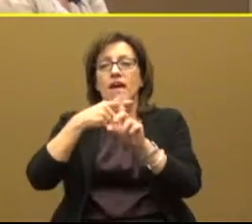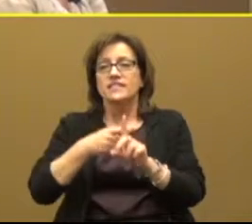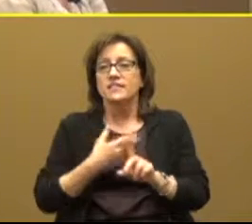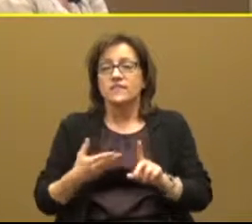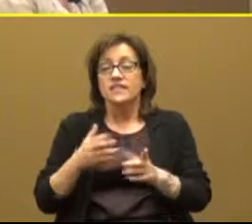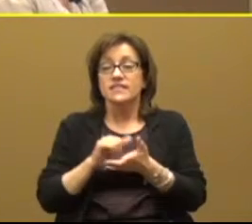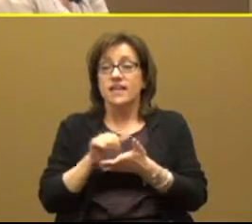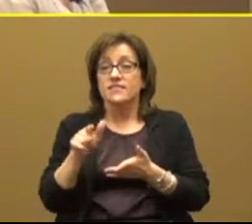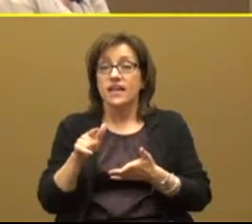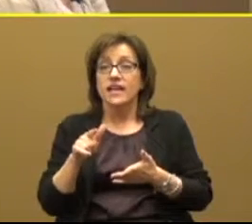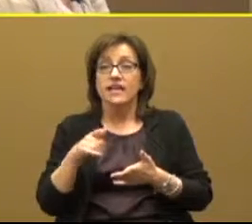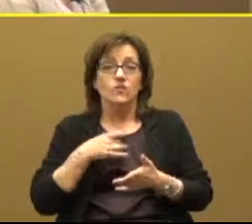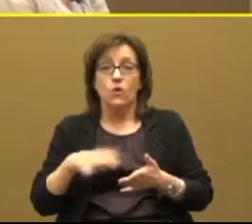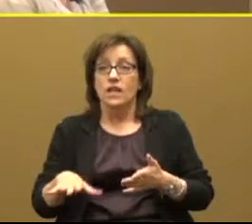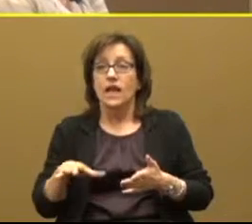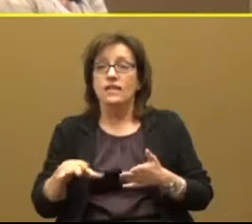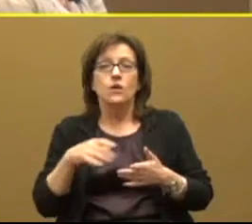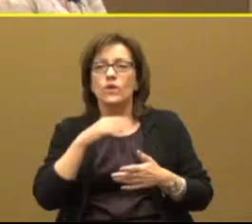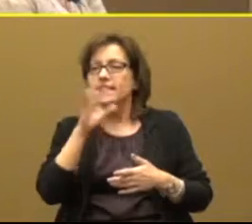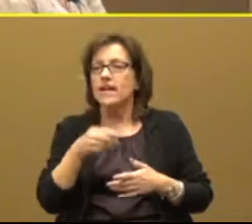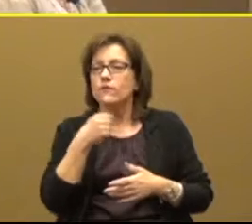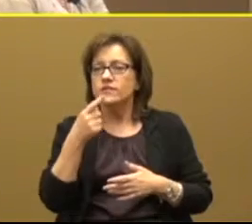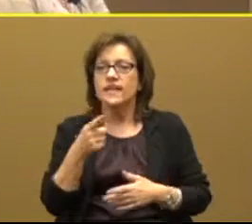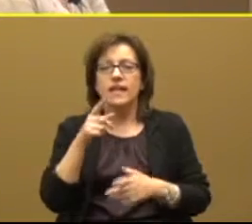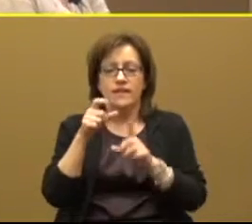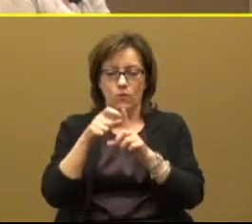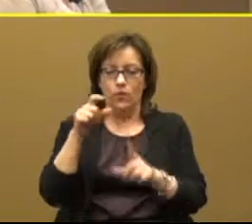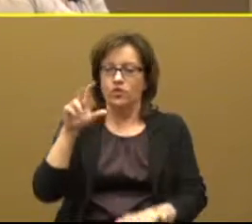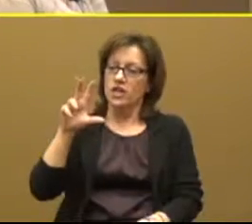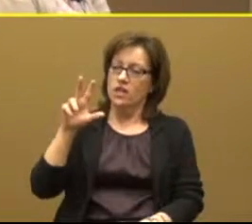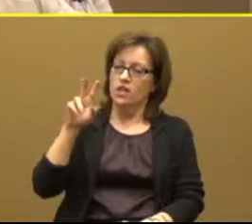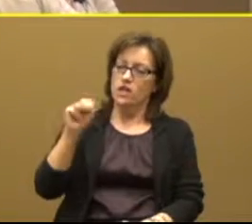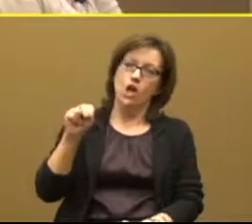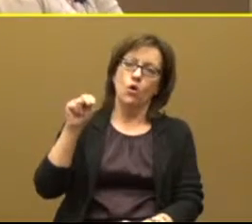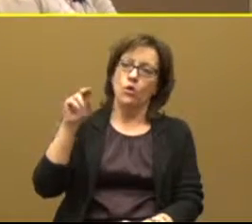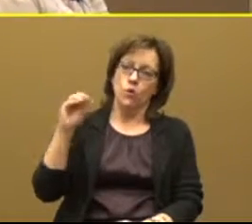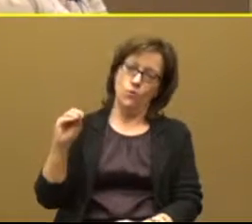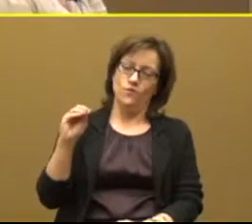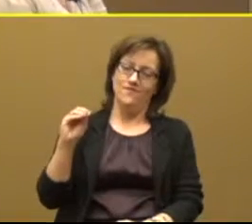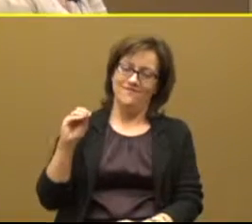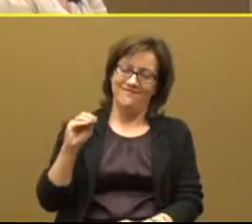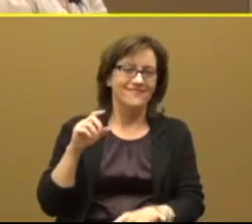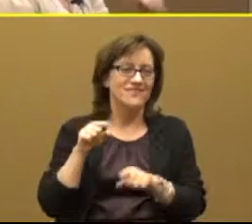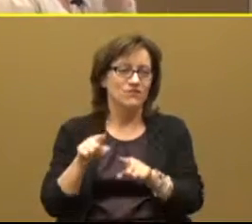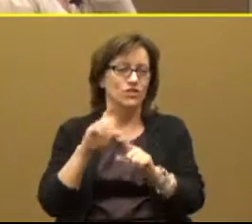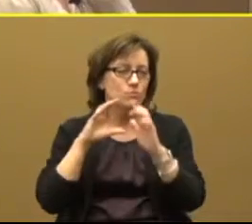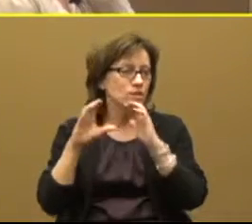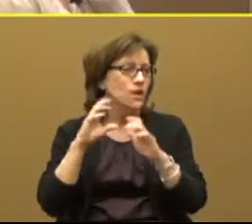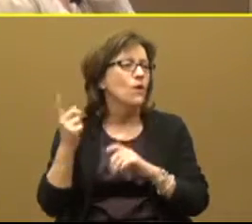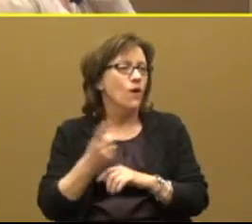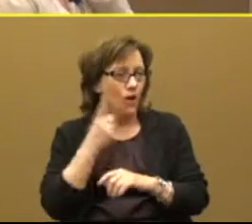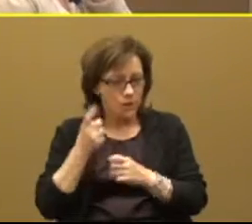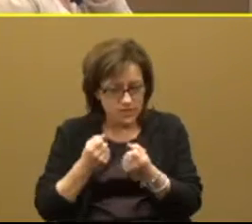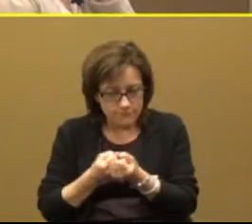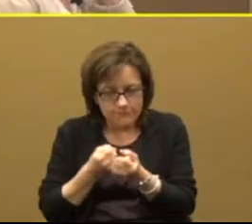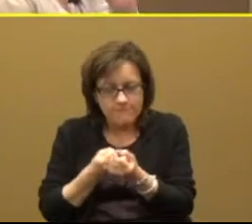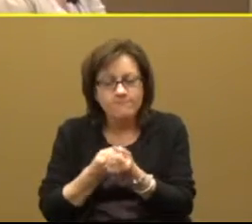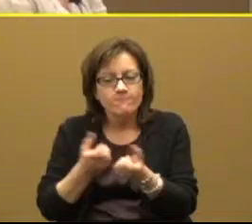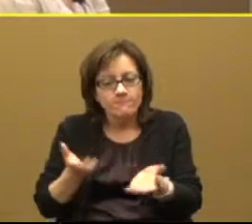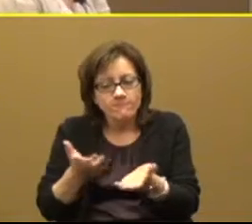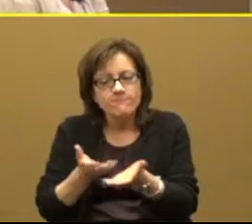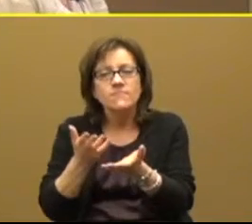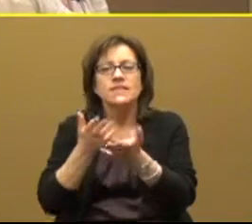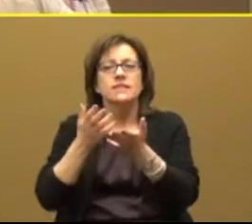don't like. We never say no during any of the communication exchanges. We're always reinforcing, we're